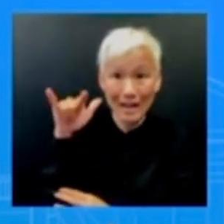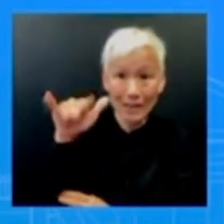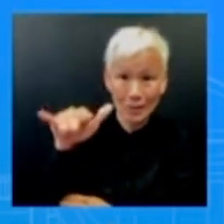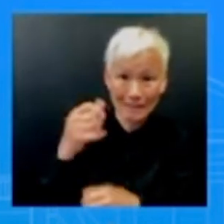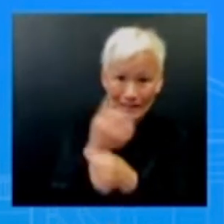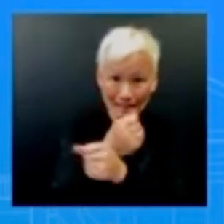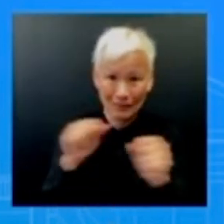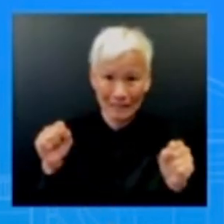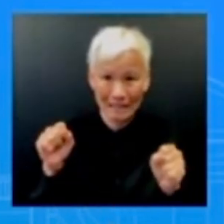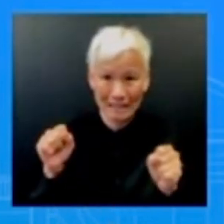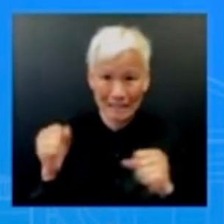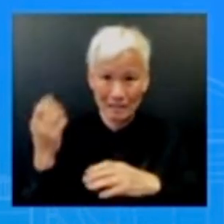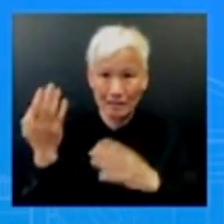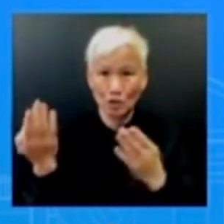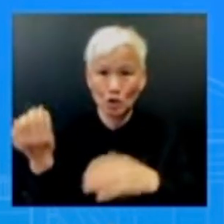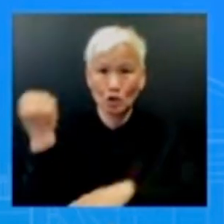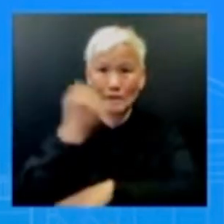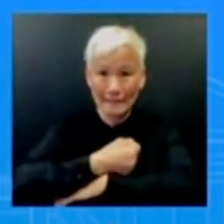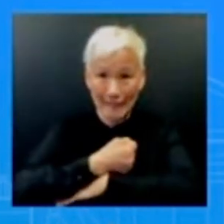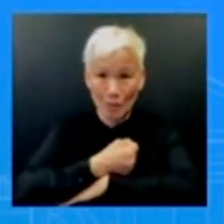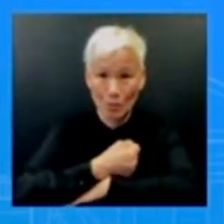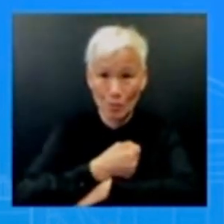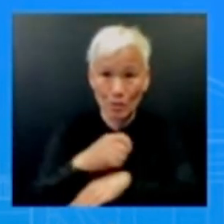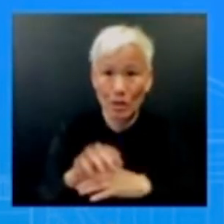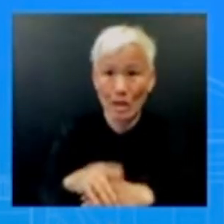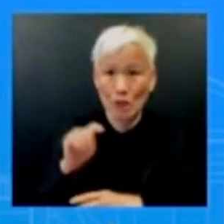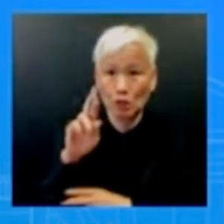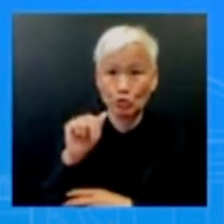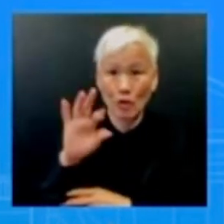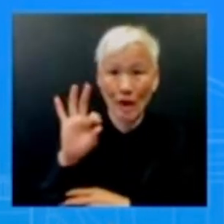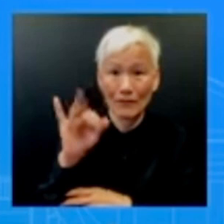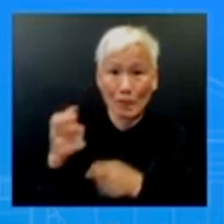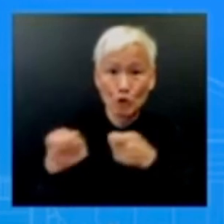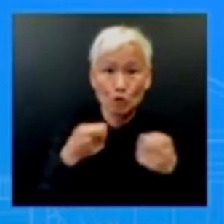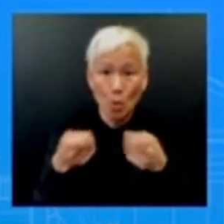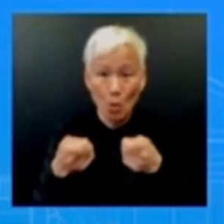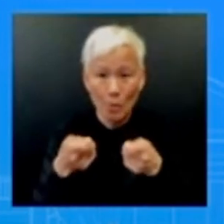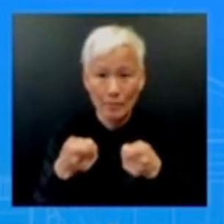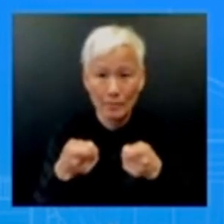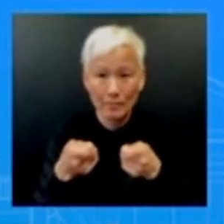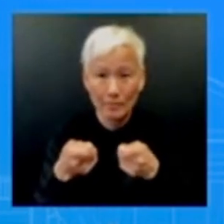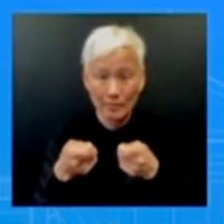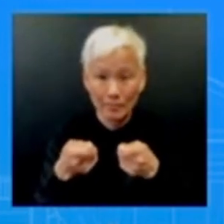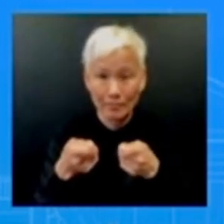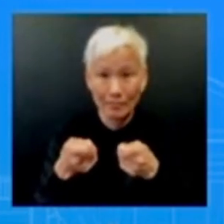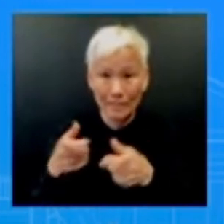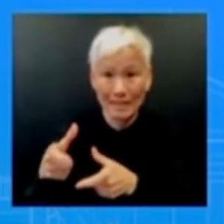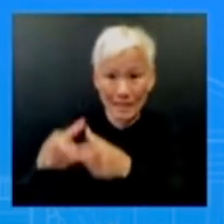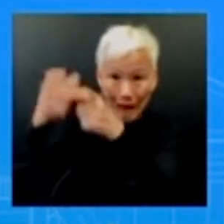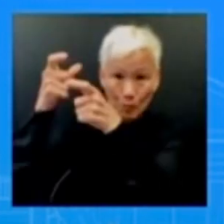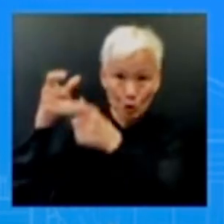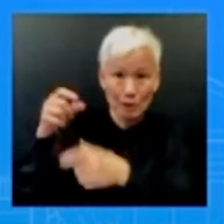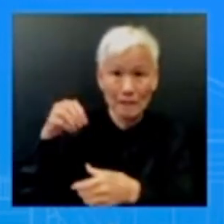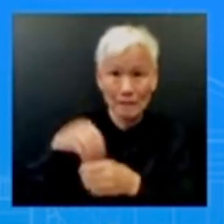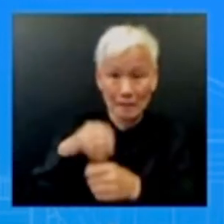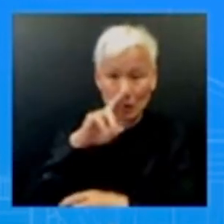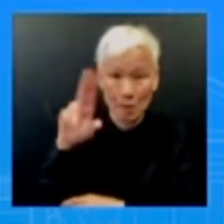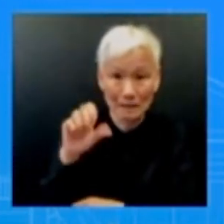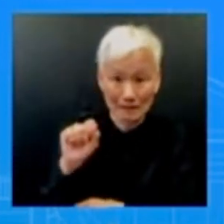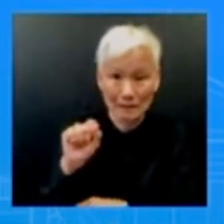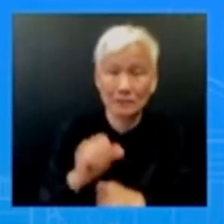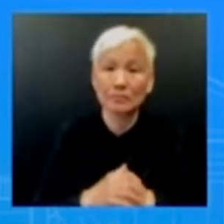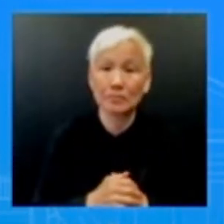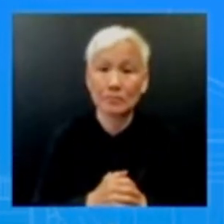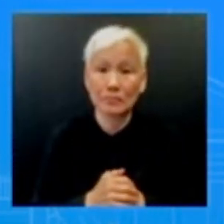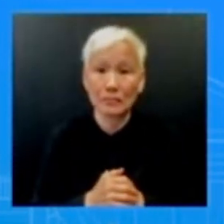tower services at one-third of all U.S. airports. And that's just the start of it. That's just the beginning. So we look forward to sharing more every